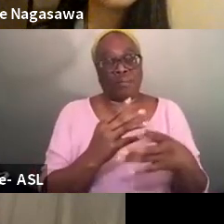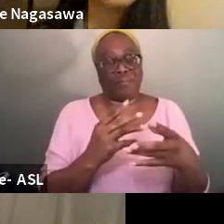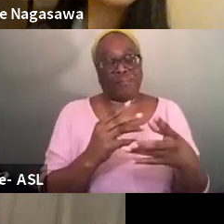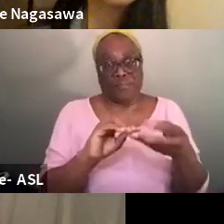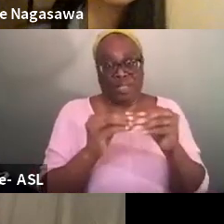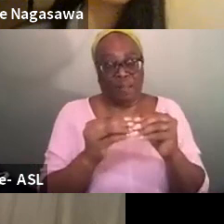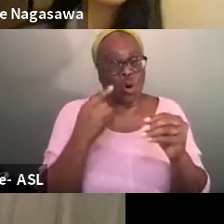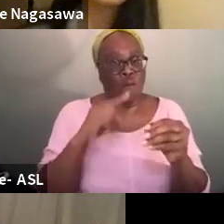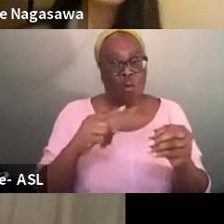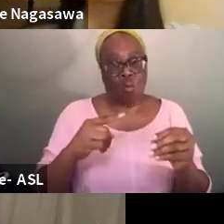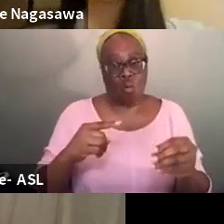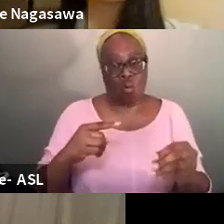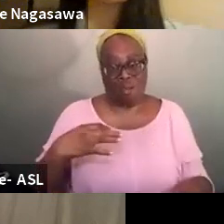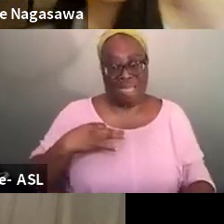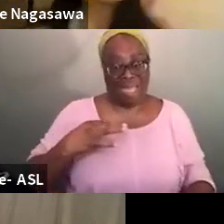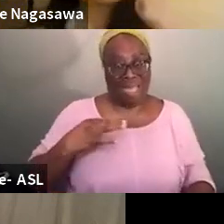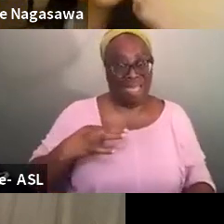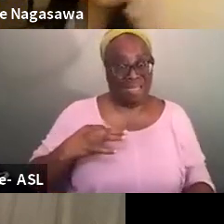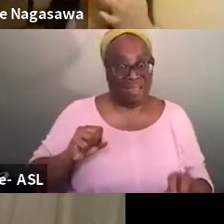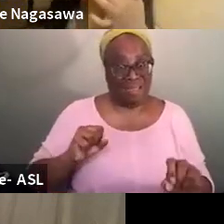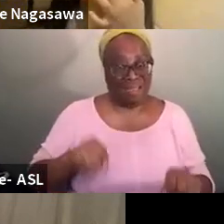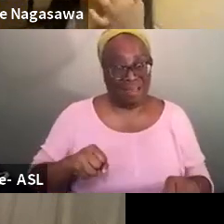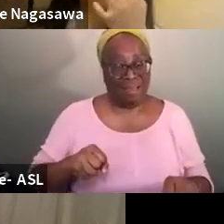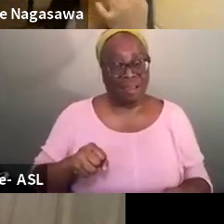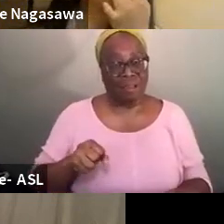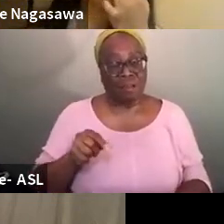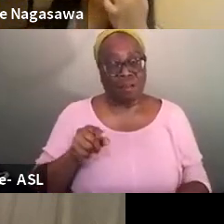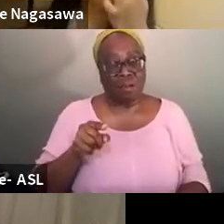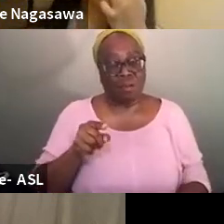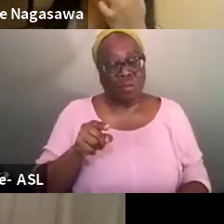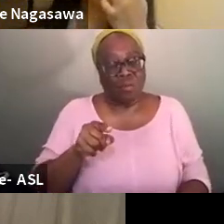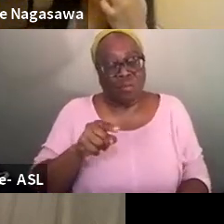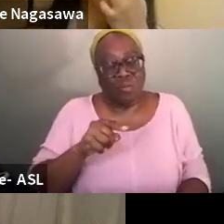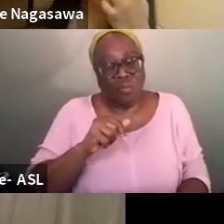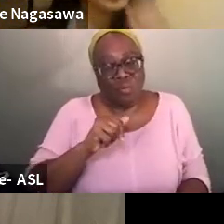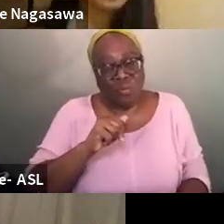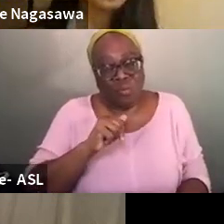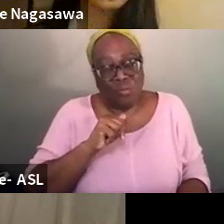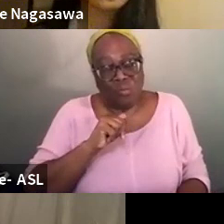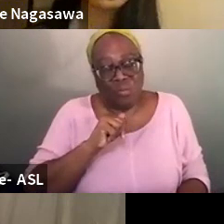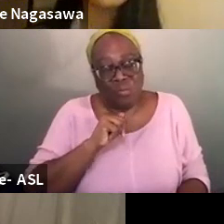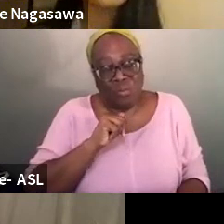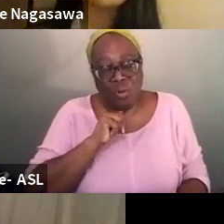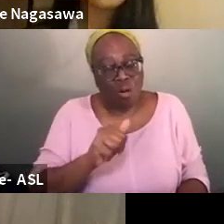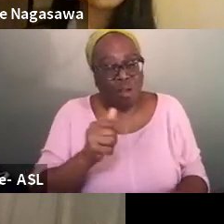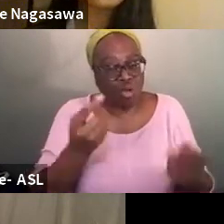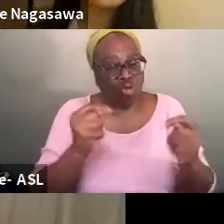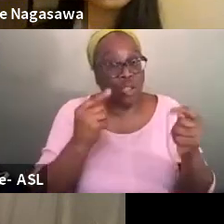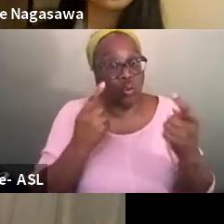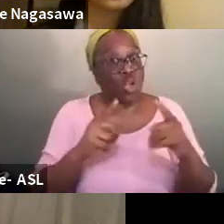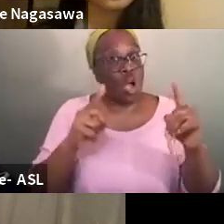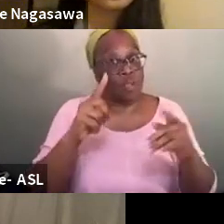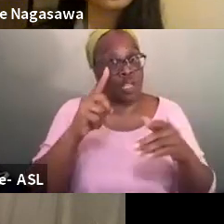Shepard's scatter plot, you're not going for what we're going for, which is